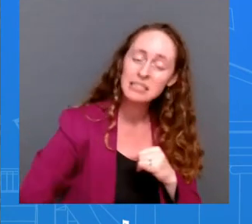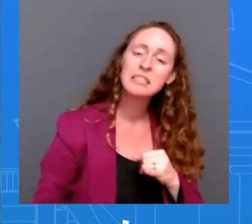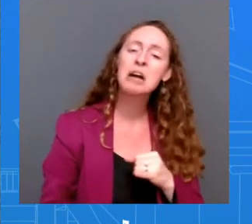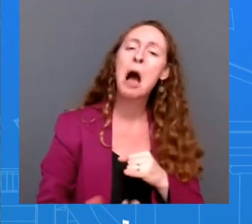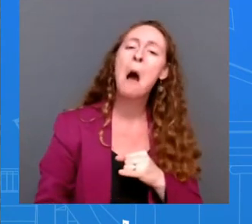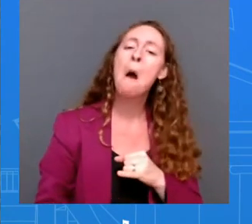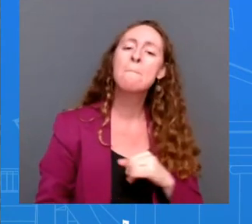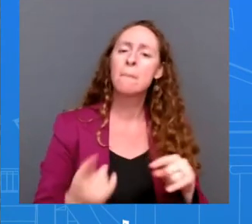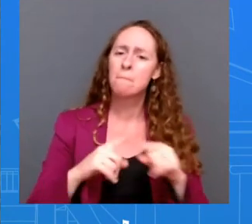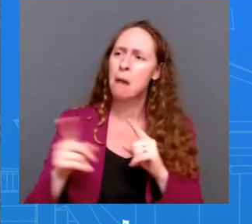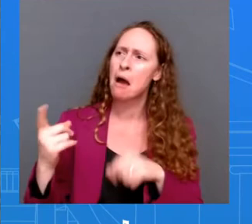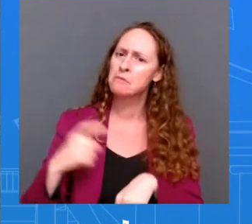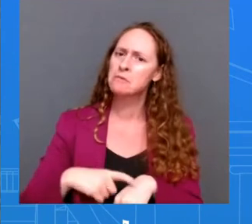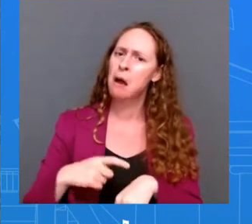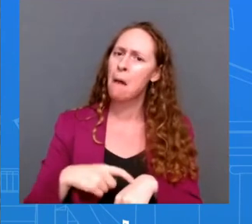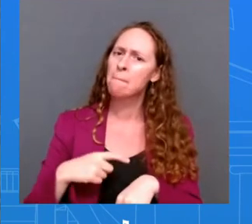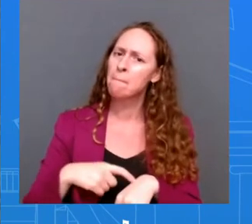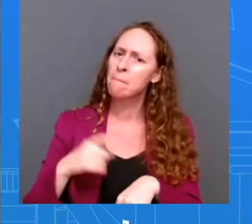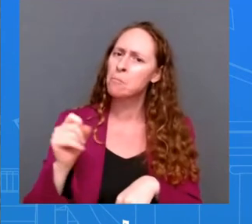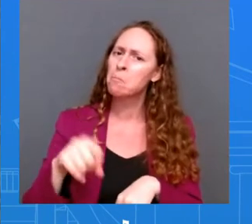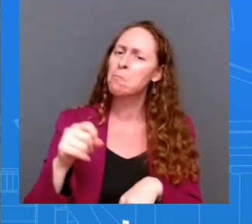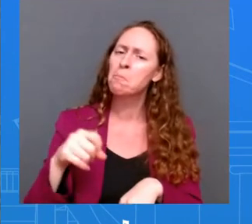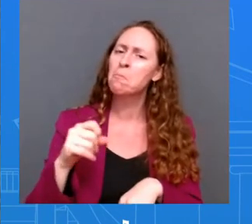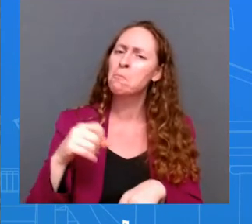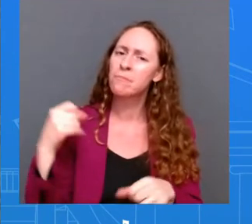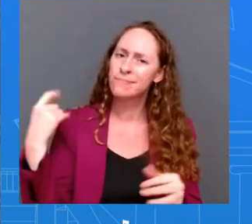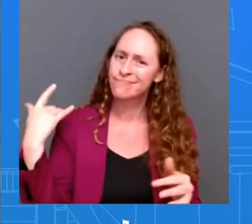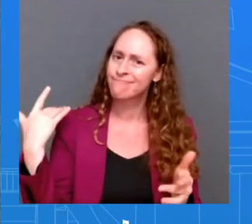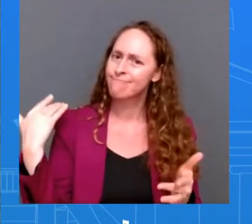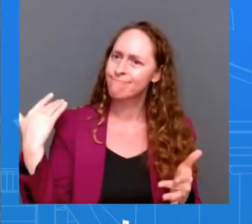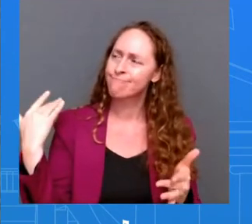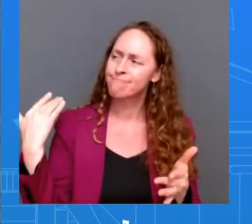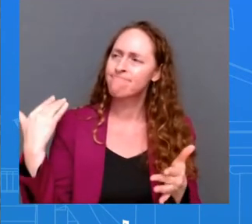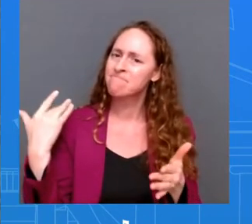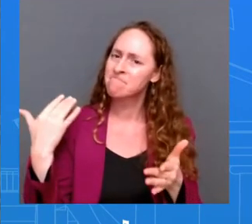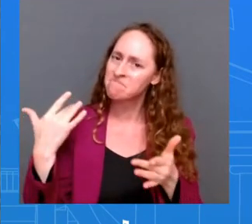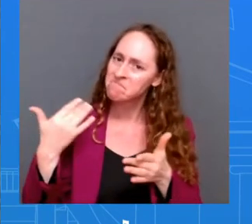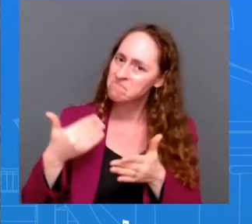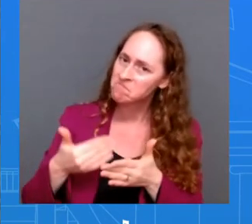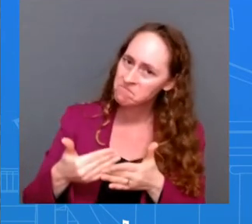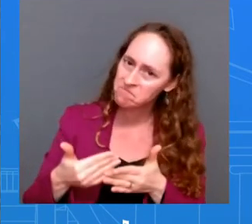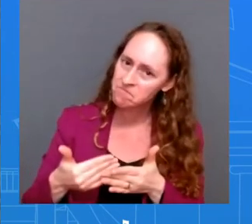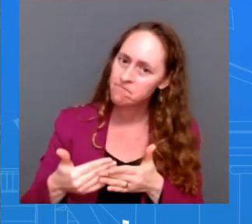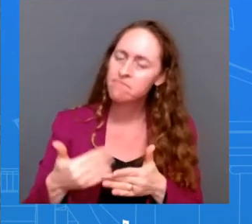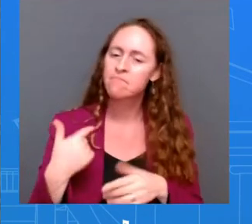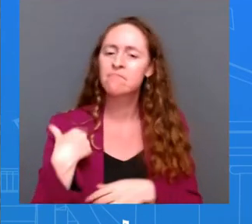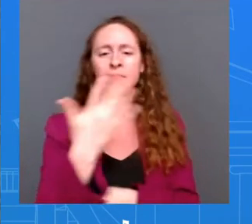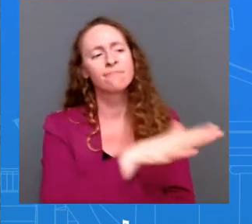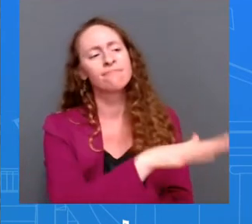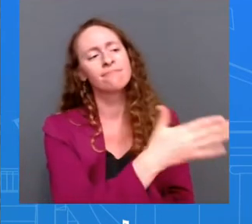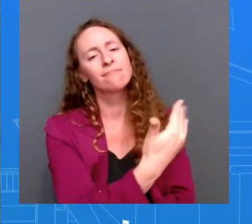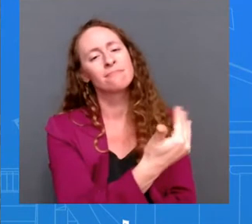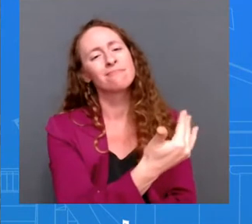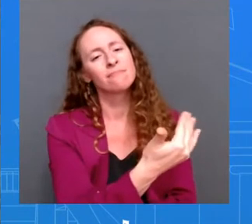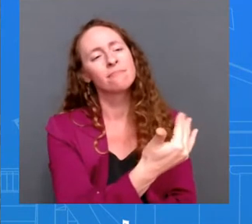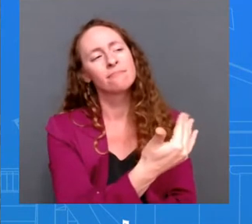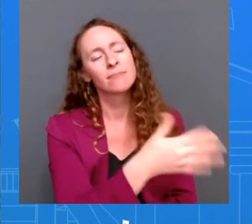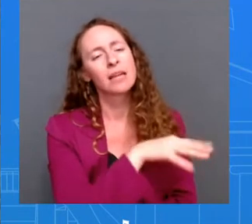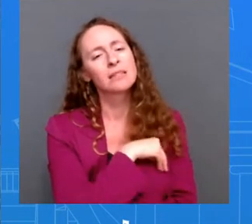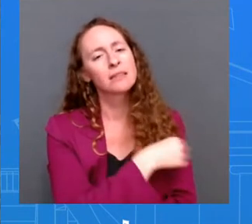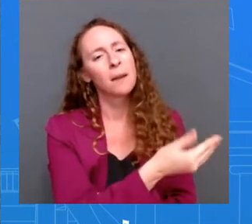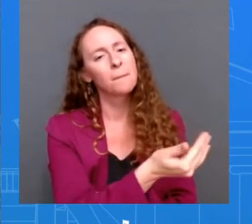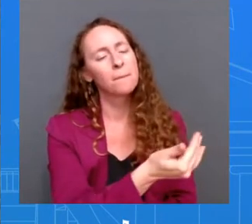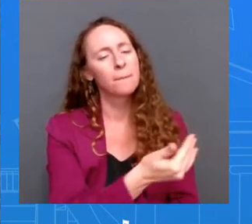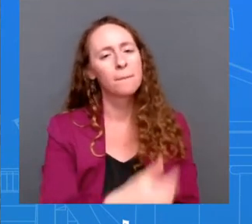to a deal. And again, we urge Iran to take this deal on the table. No problem in the Middle East, none. It gets easier to solve with a nuclear-armed